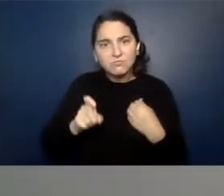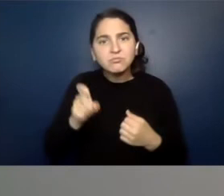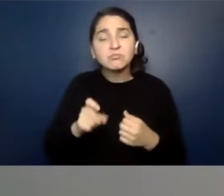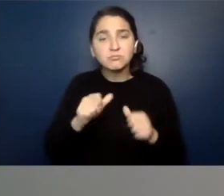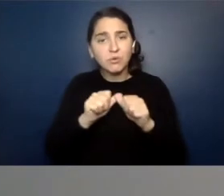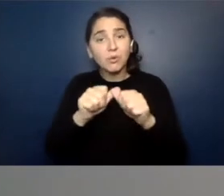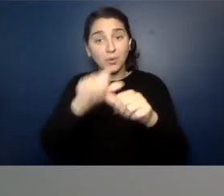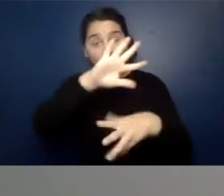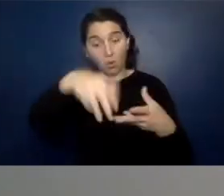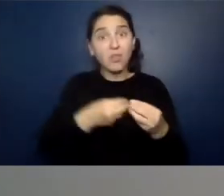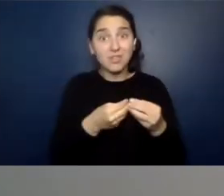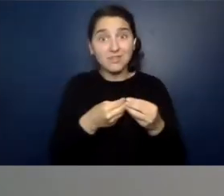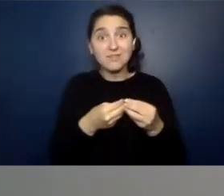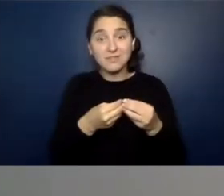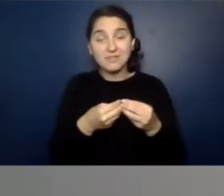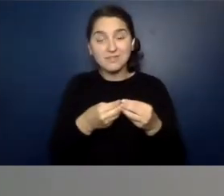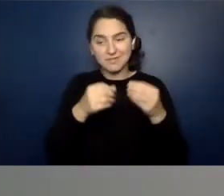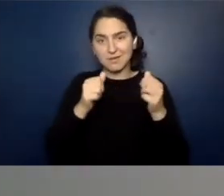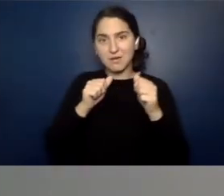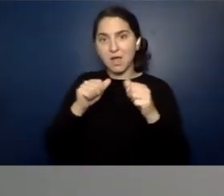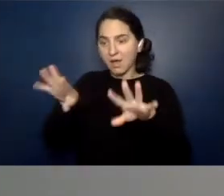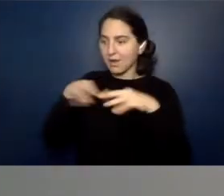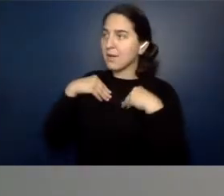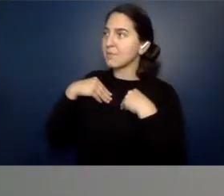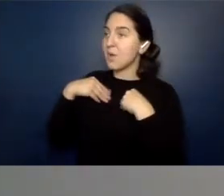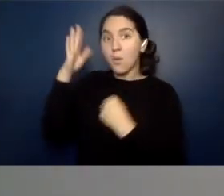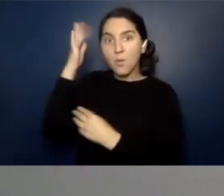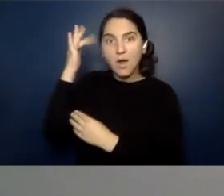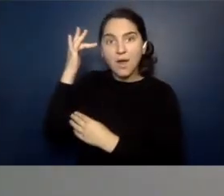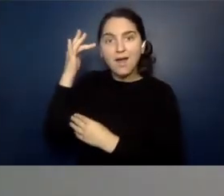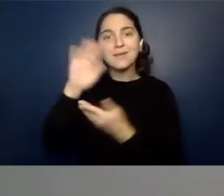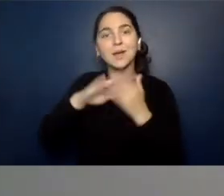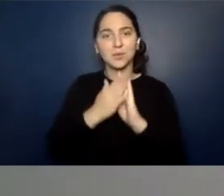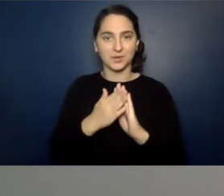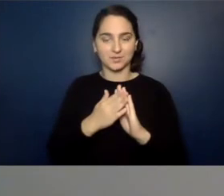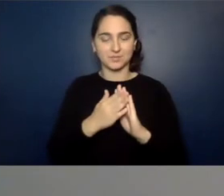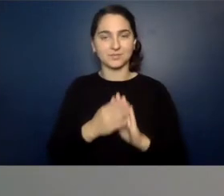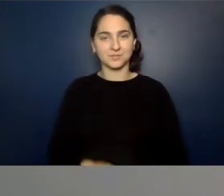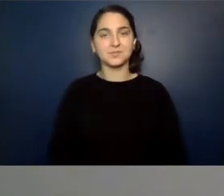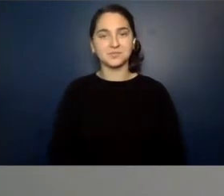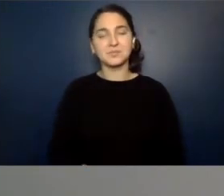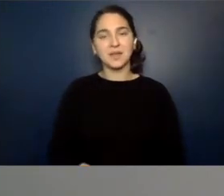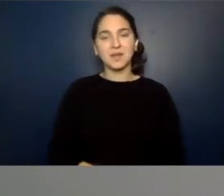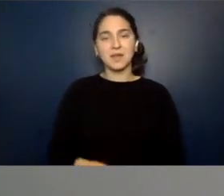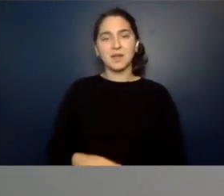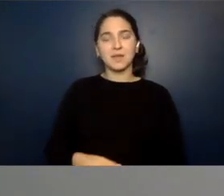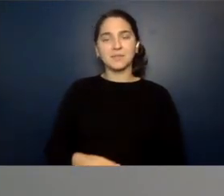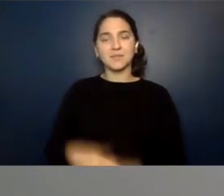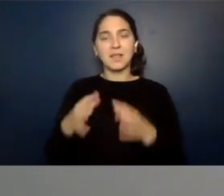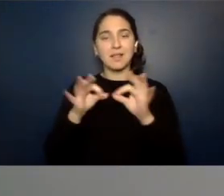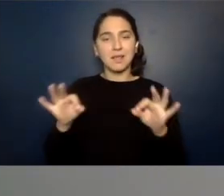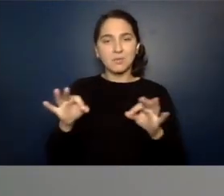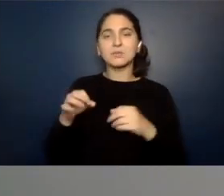So what now? Where does that leave us as Baptists in our current world of division, in